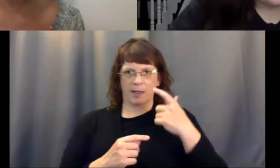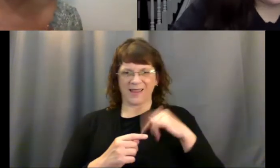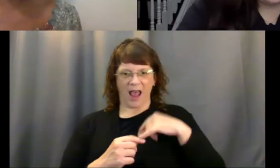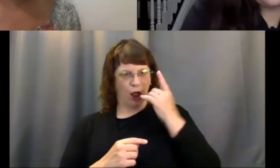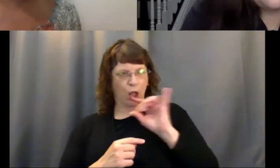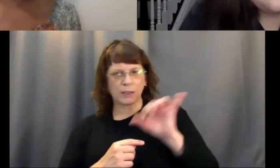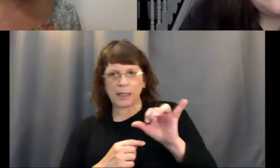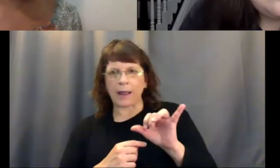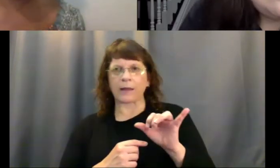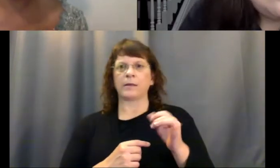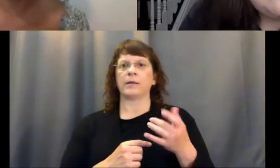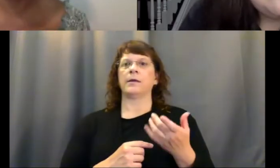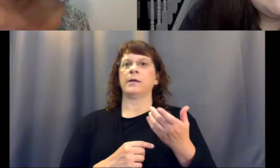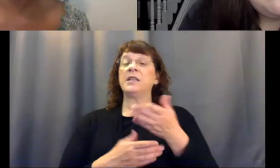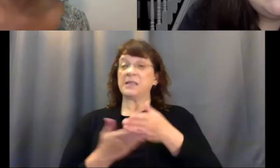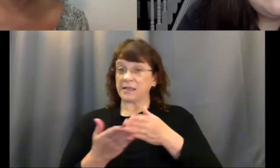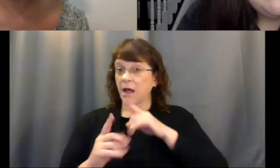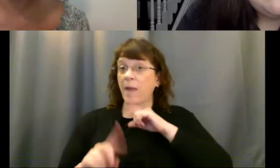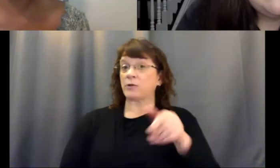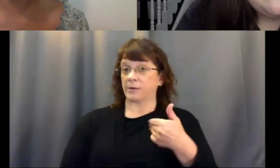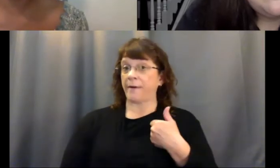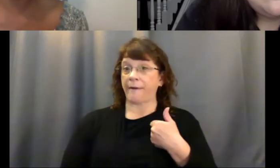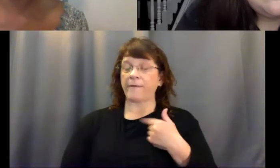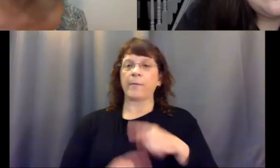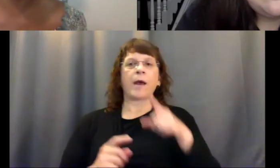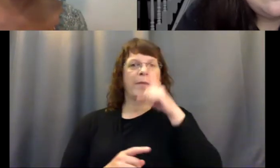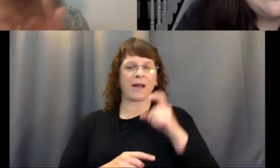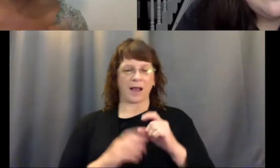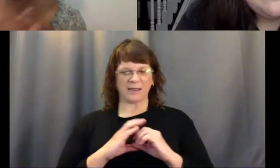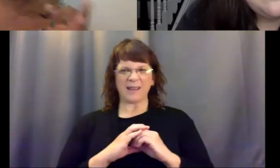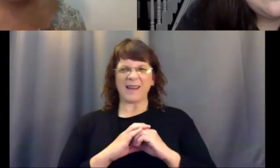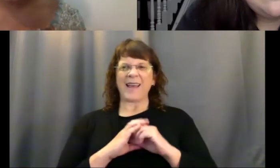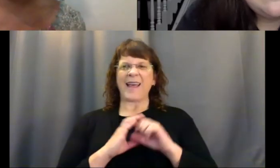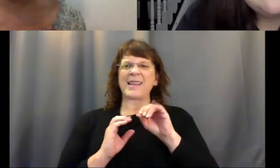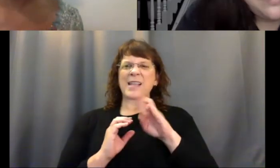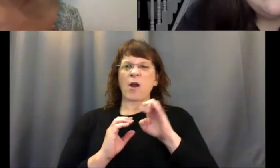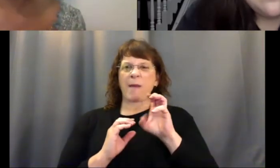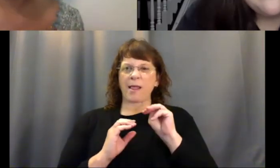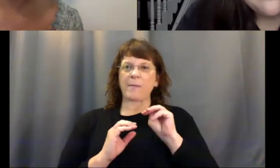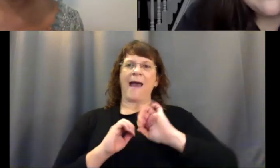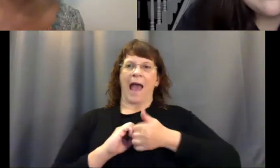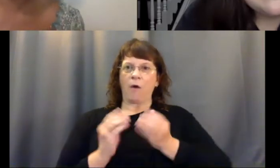We have some of those answers, but because the cerebellum is the way that it's folded over,